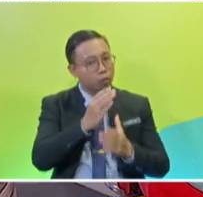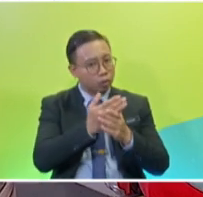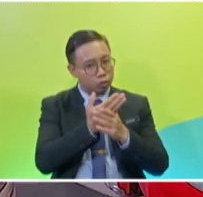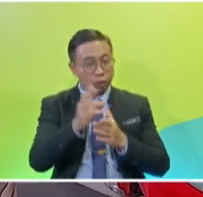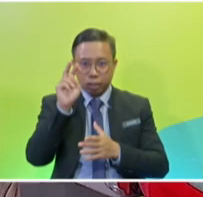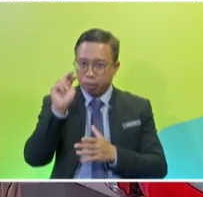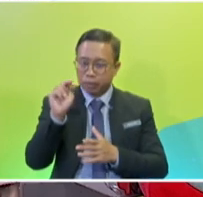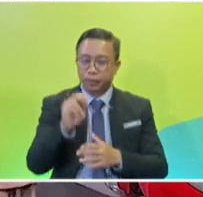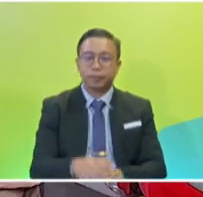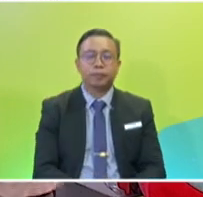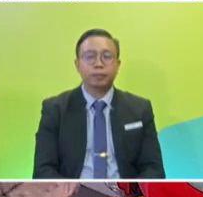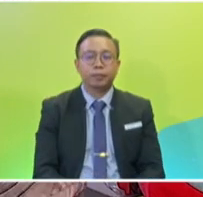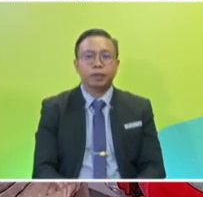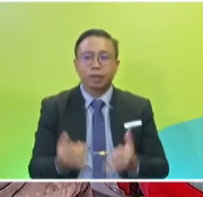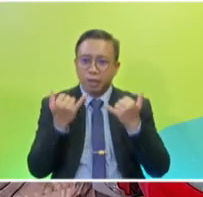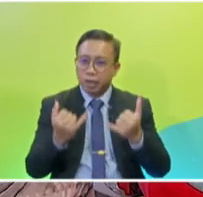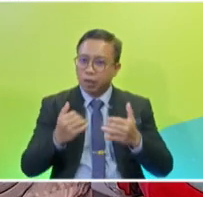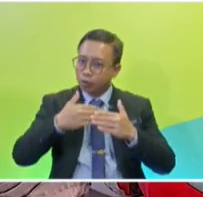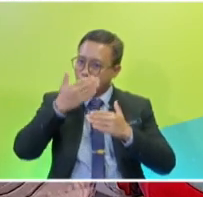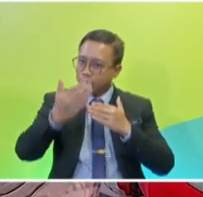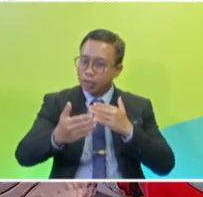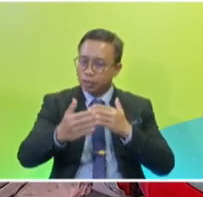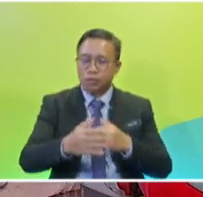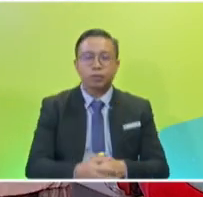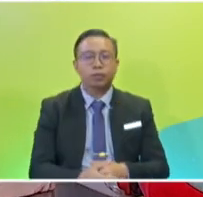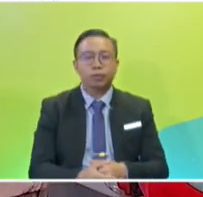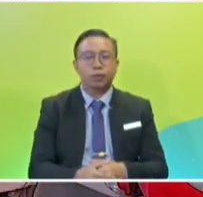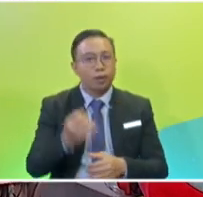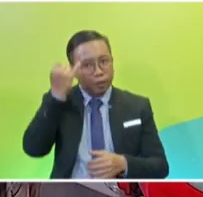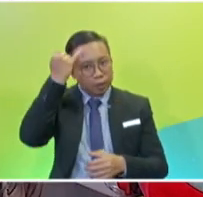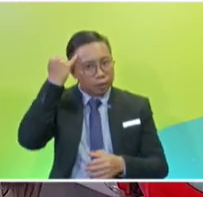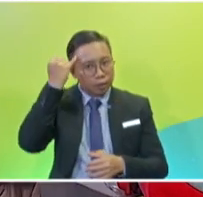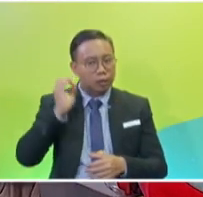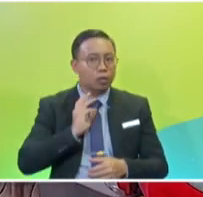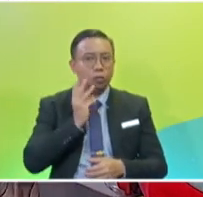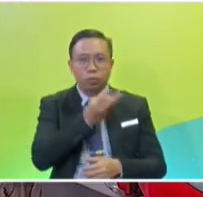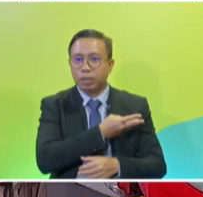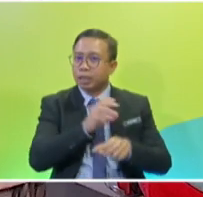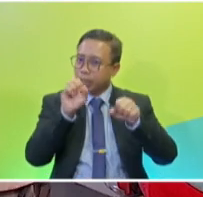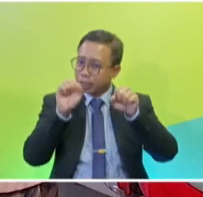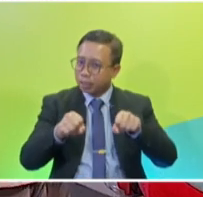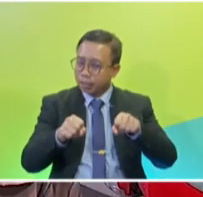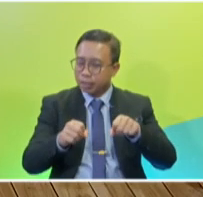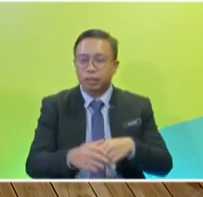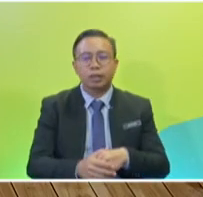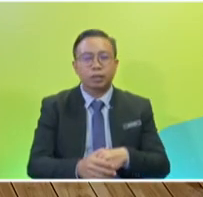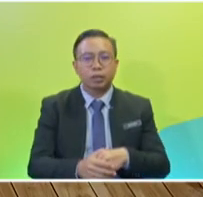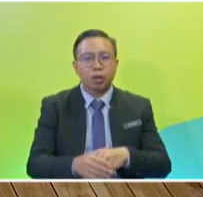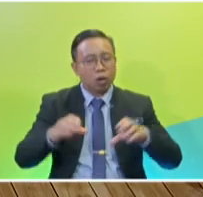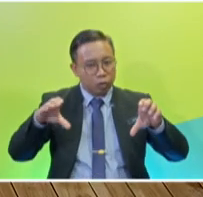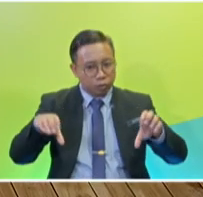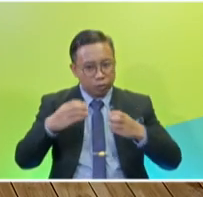is later. Okay. Now, for the next part is definitely once they have the idea, they can generate the ideas, they have to construct